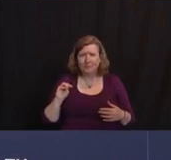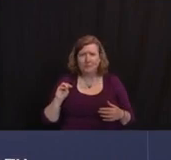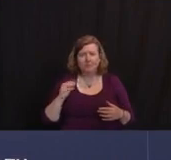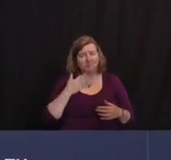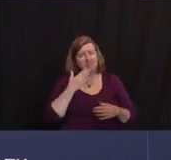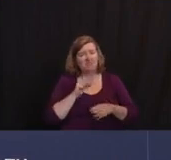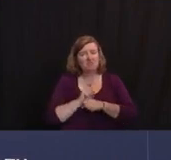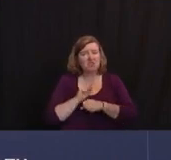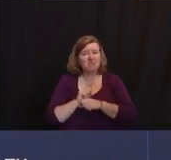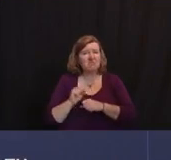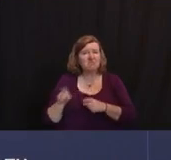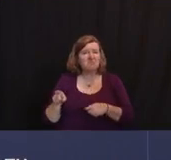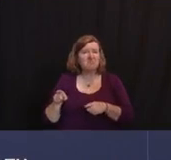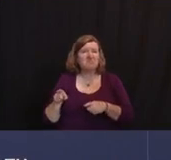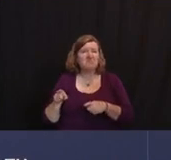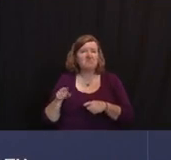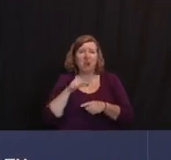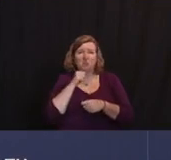the